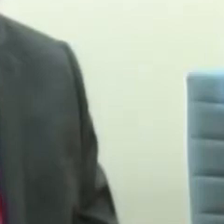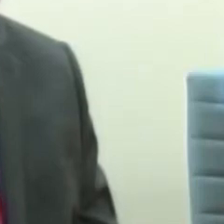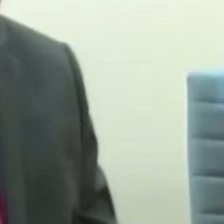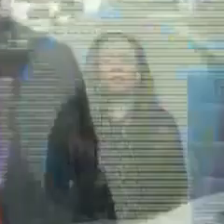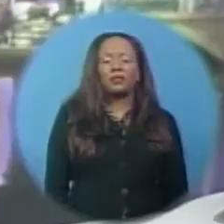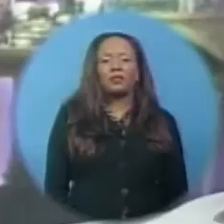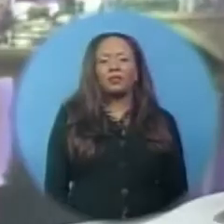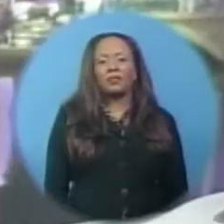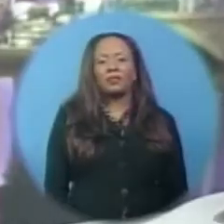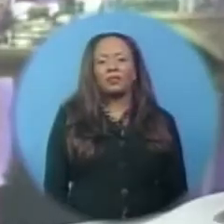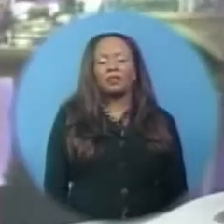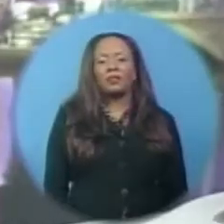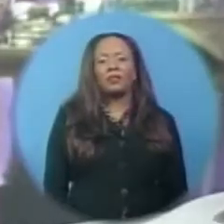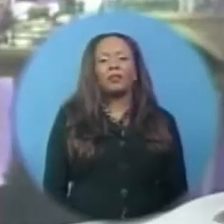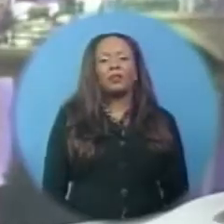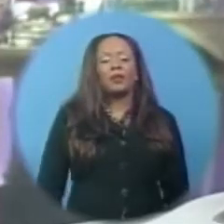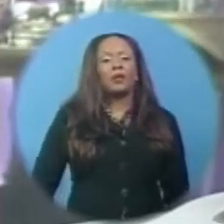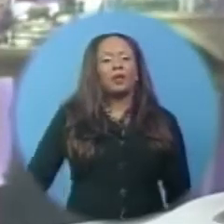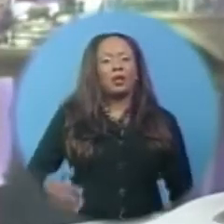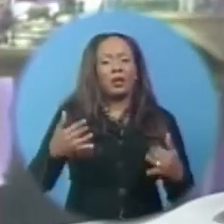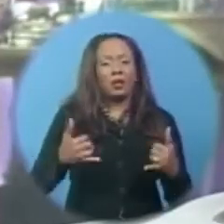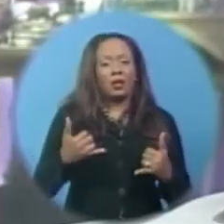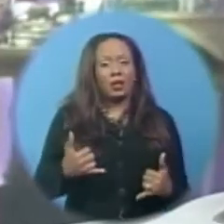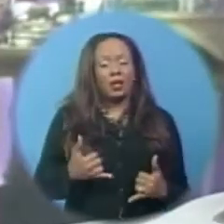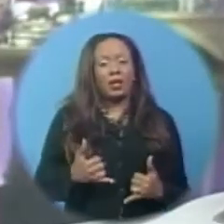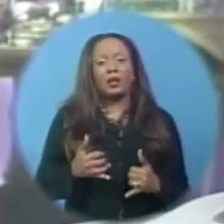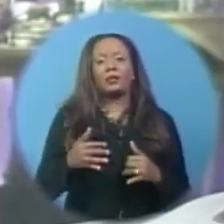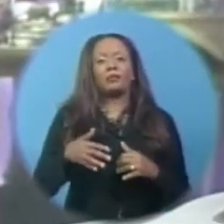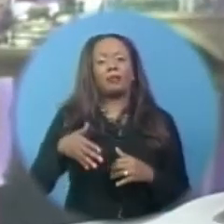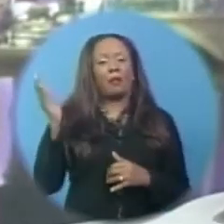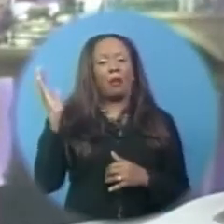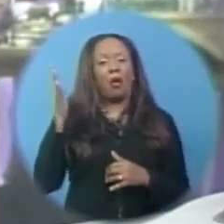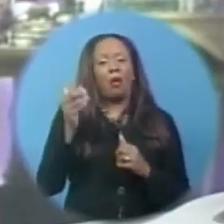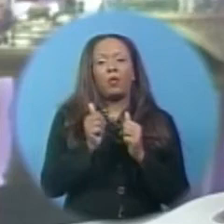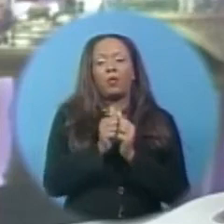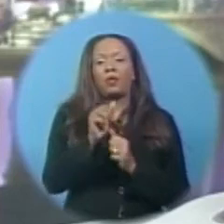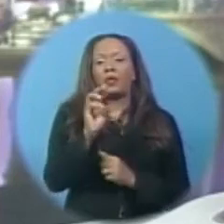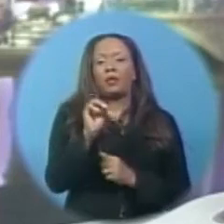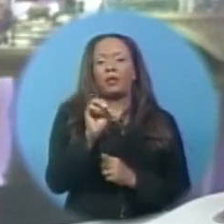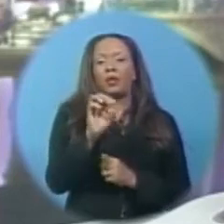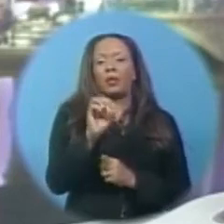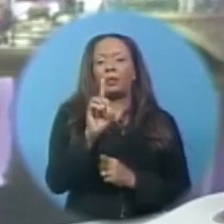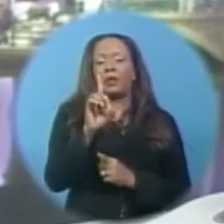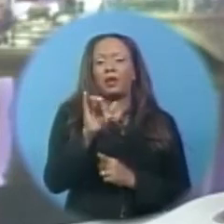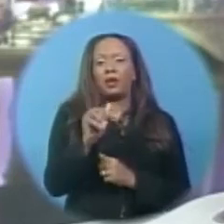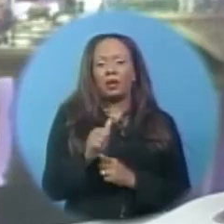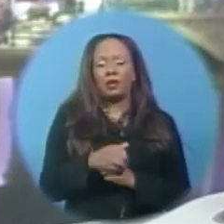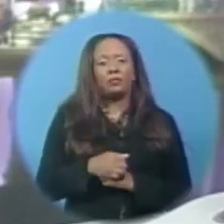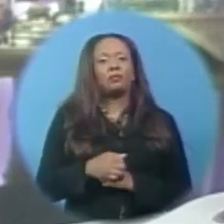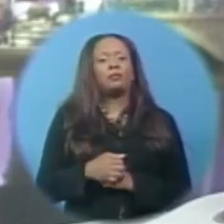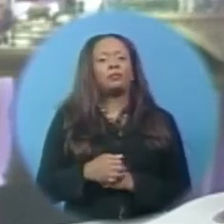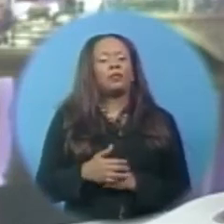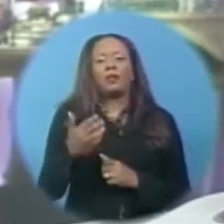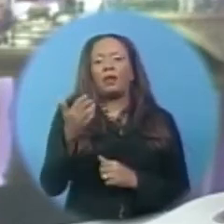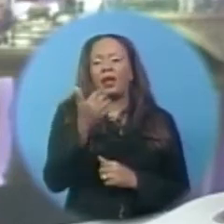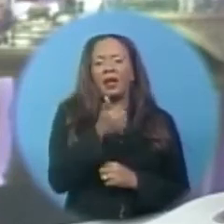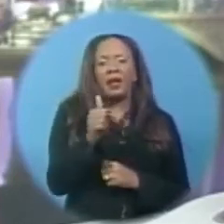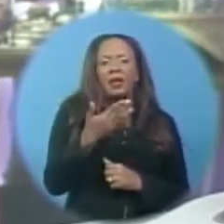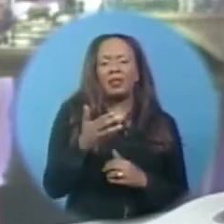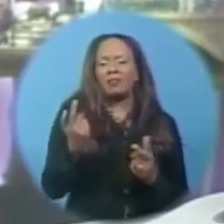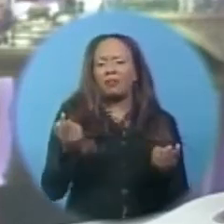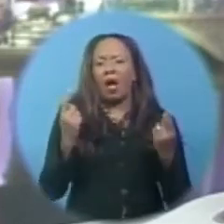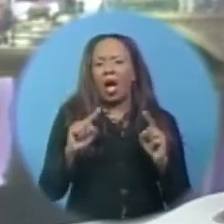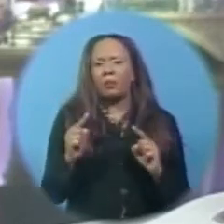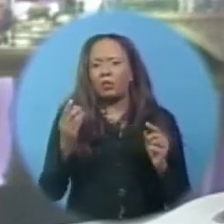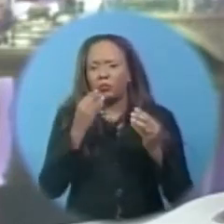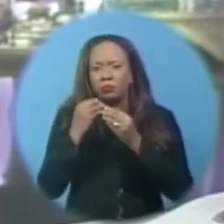unfair. Speaking during a press conference, Minister Innes says in addition to keeping stakeholders abreast of any further developments,